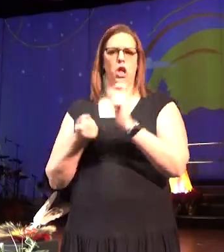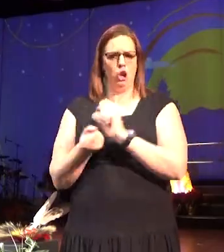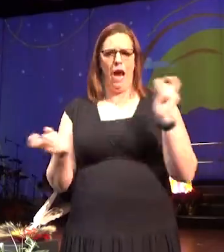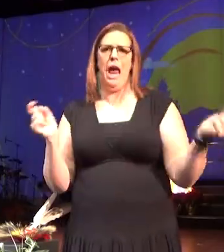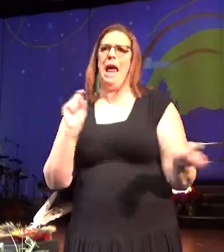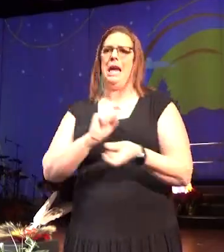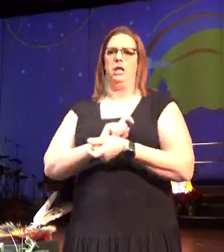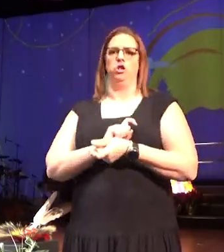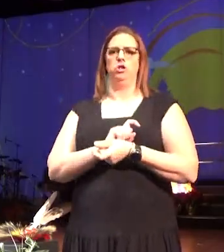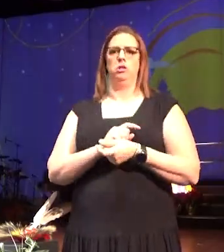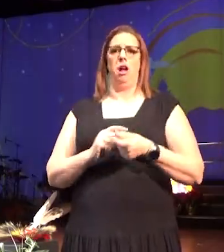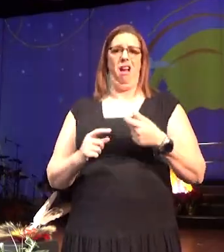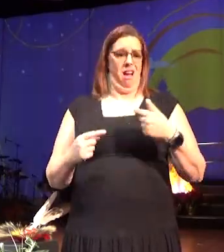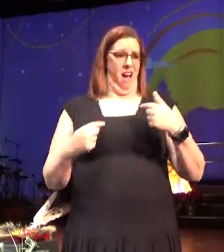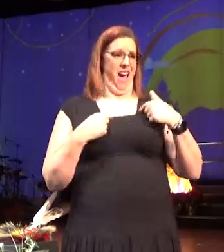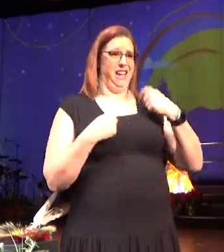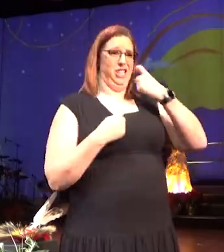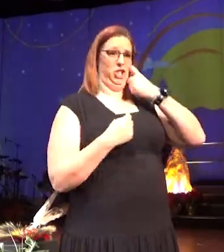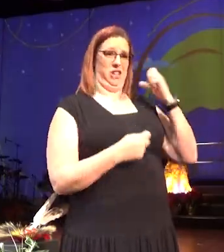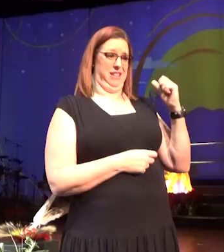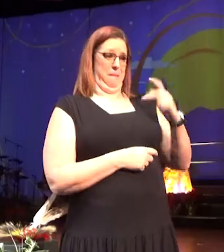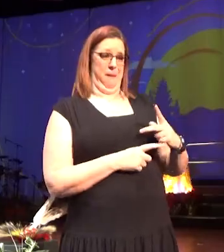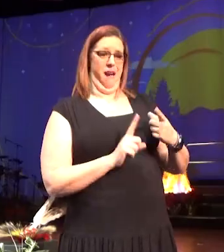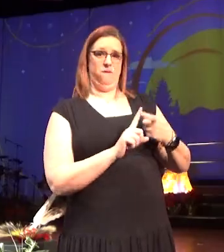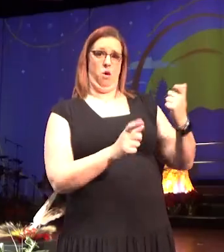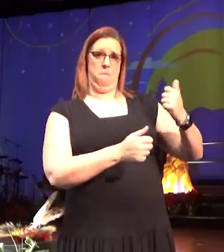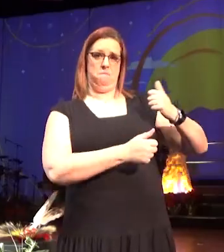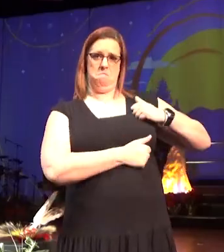just returned from war, from combat.